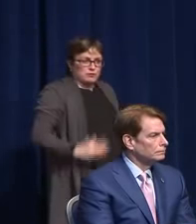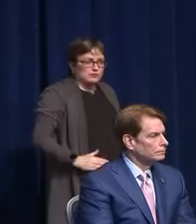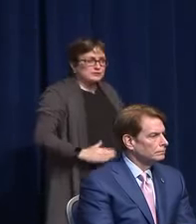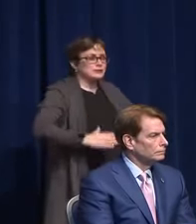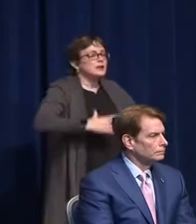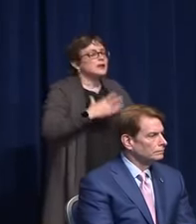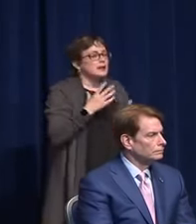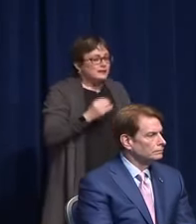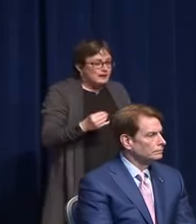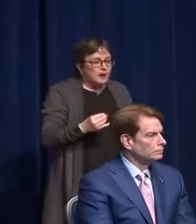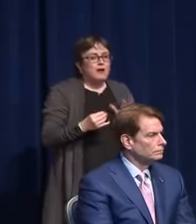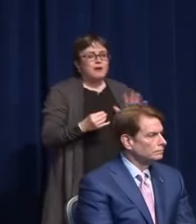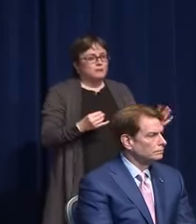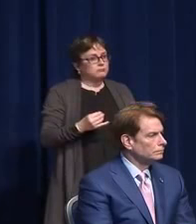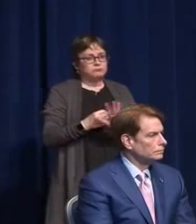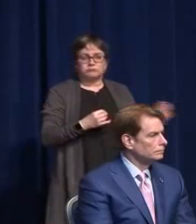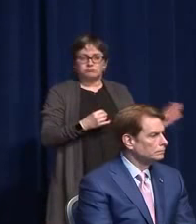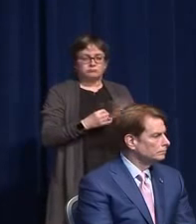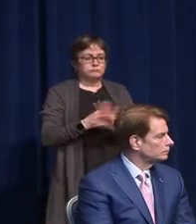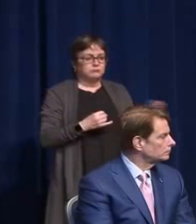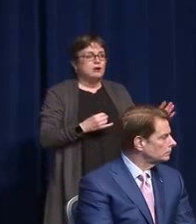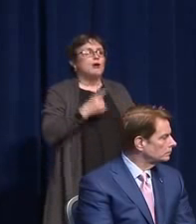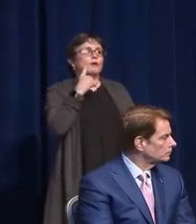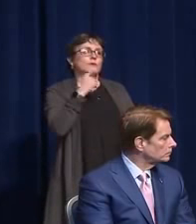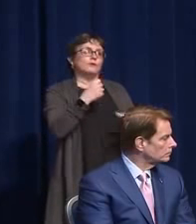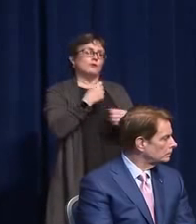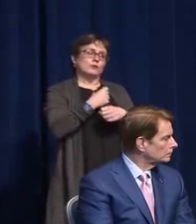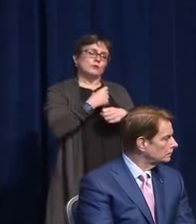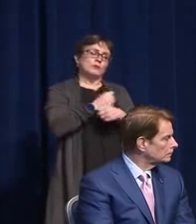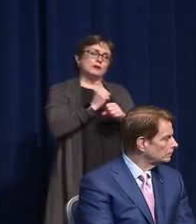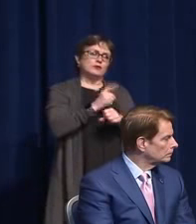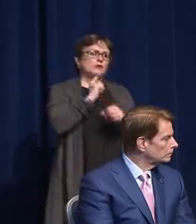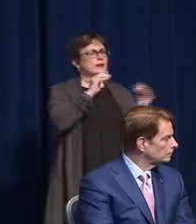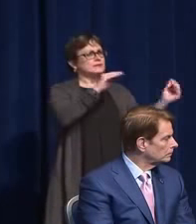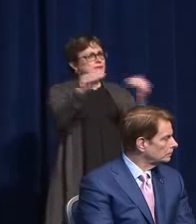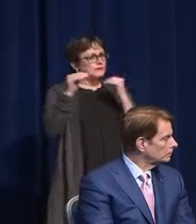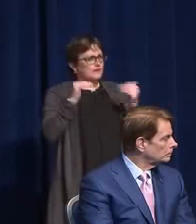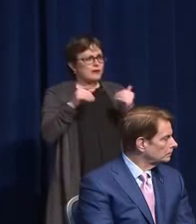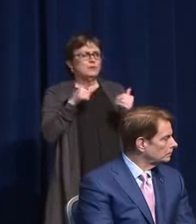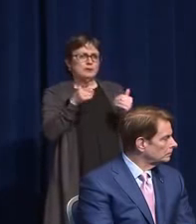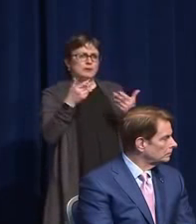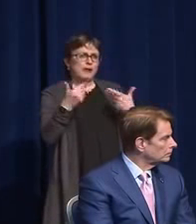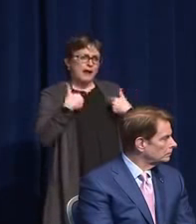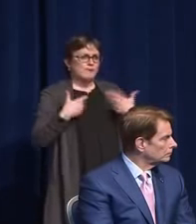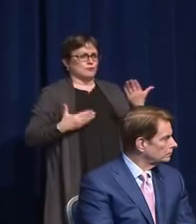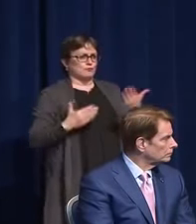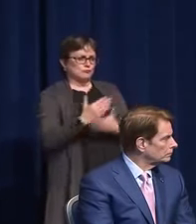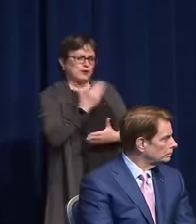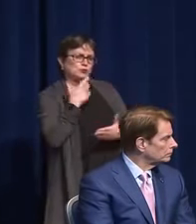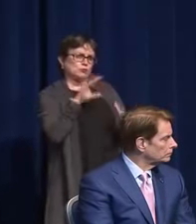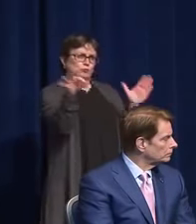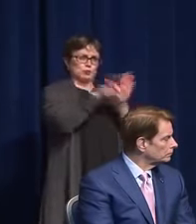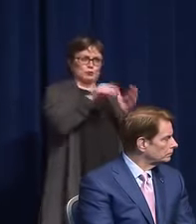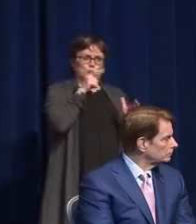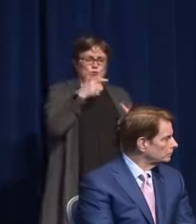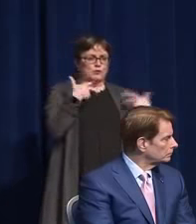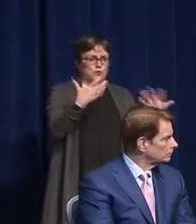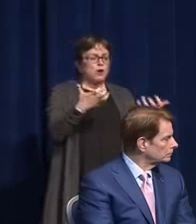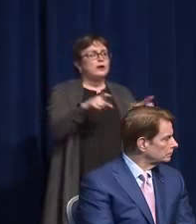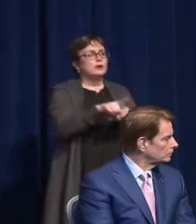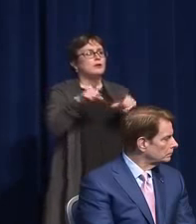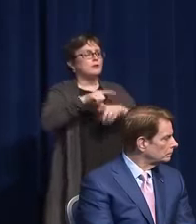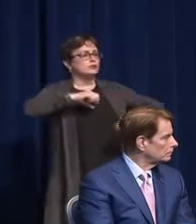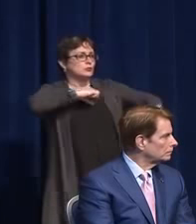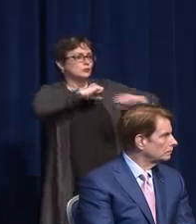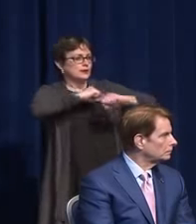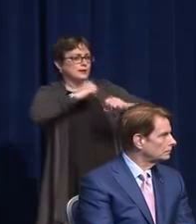alike. Therefore, to ensure fair access to democracy while also protecting public health